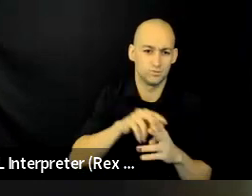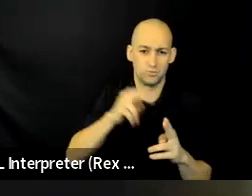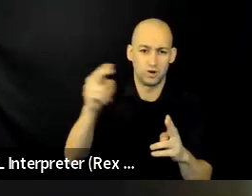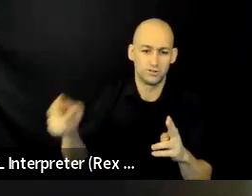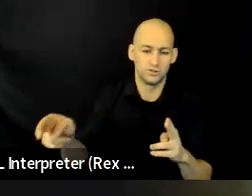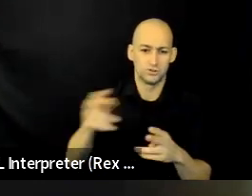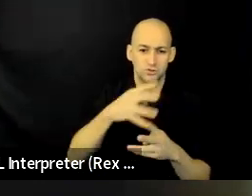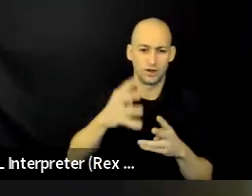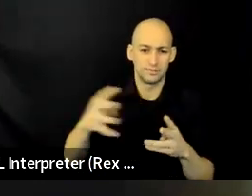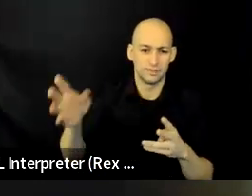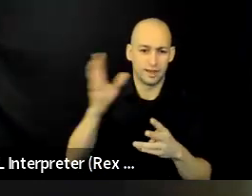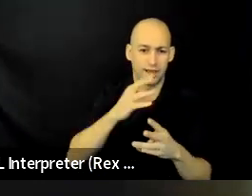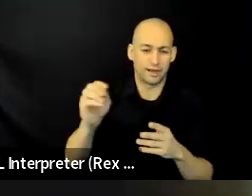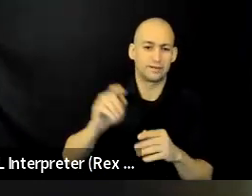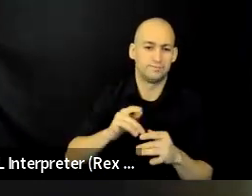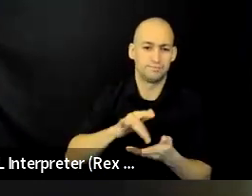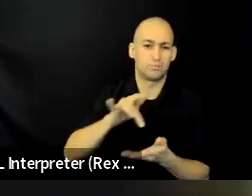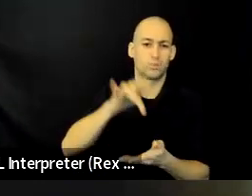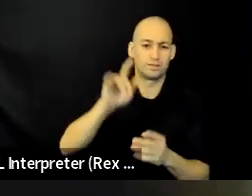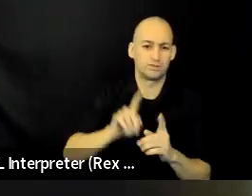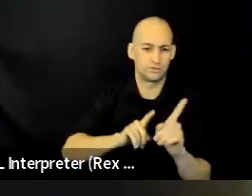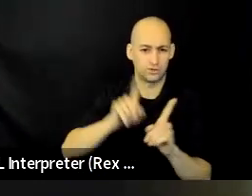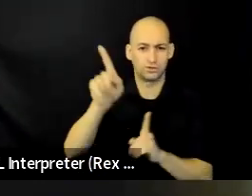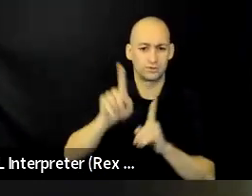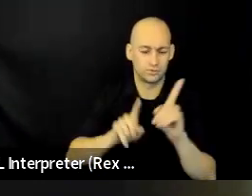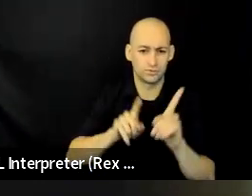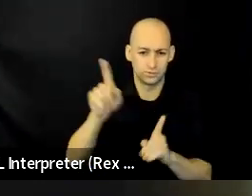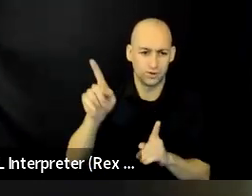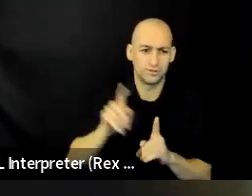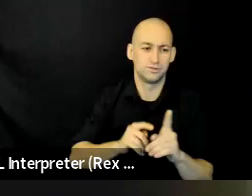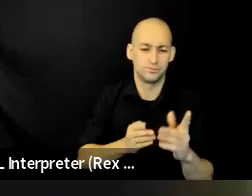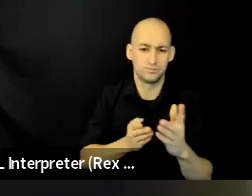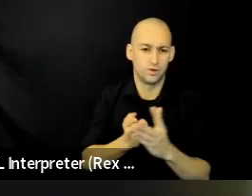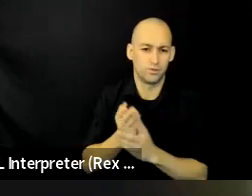whose broad stripes and white